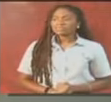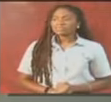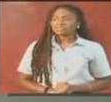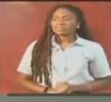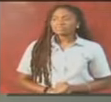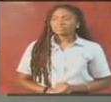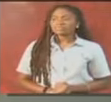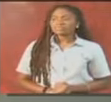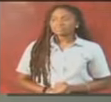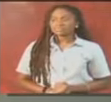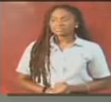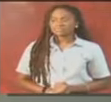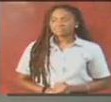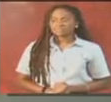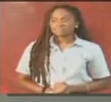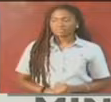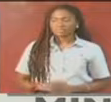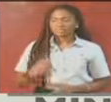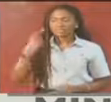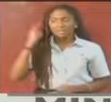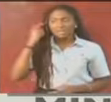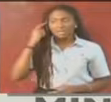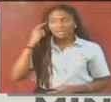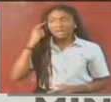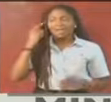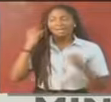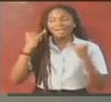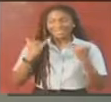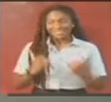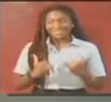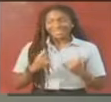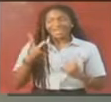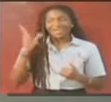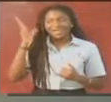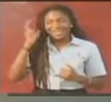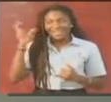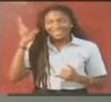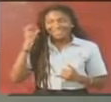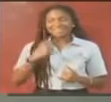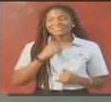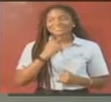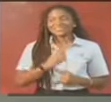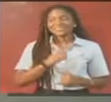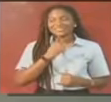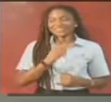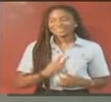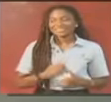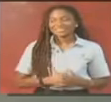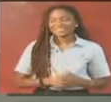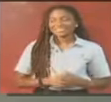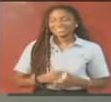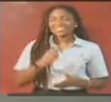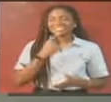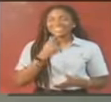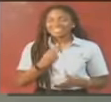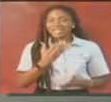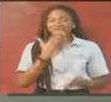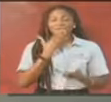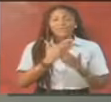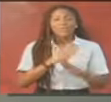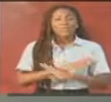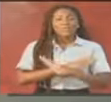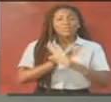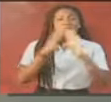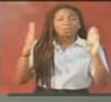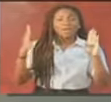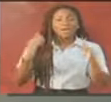Good morning. I think there's a challenge with the audio. Good morning. Thank you very much, Al. Al. Yes. Yes. Good morning, Dr. Hines,